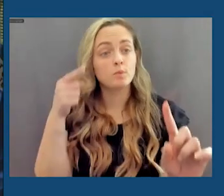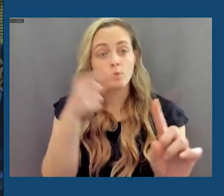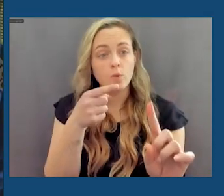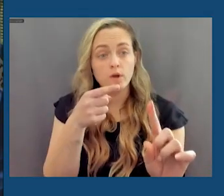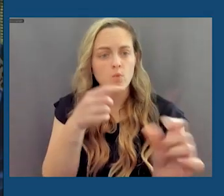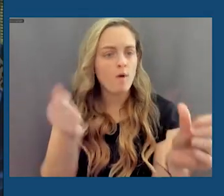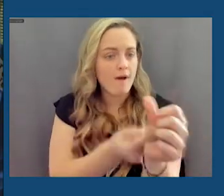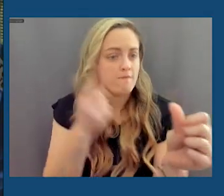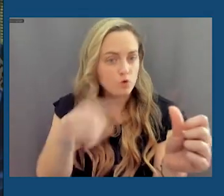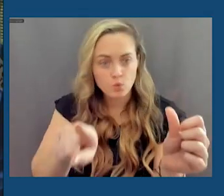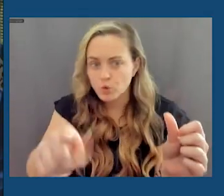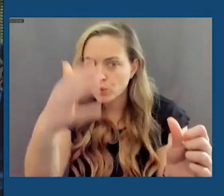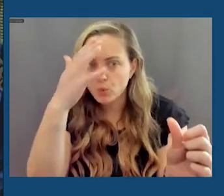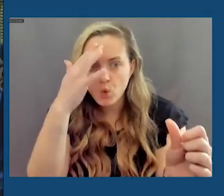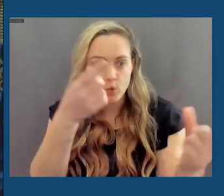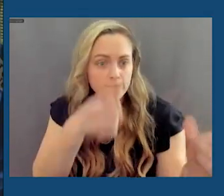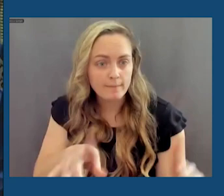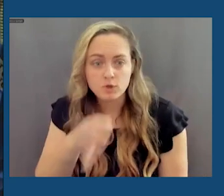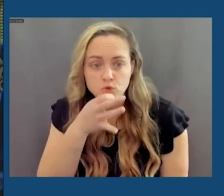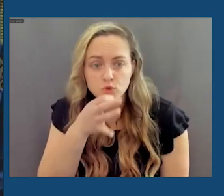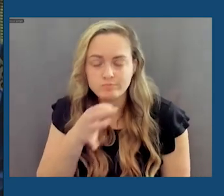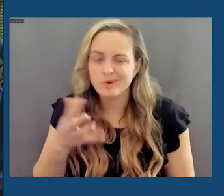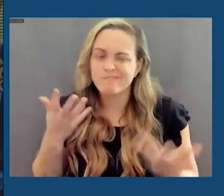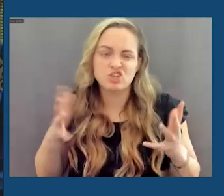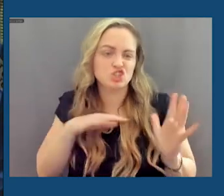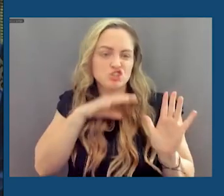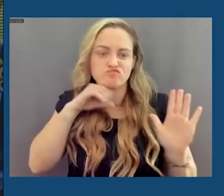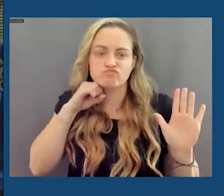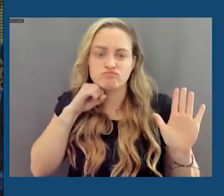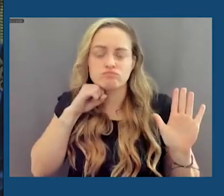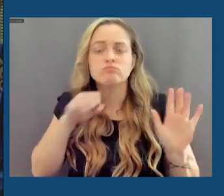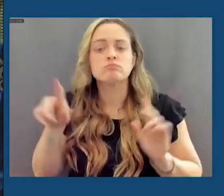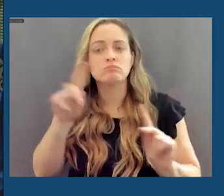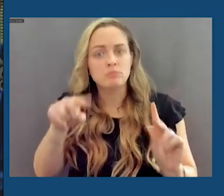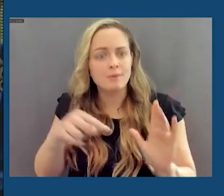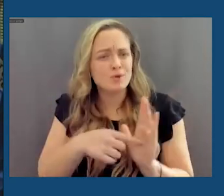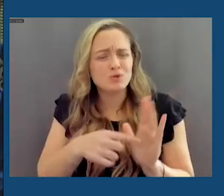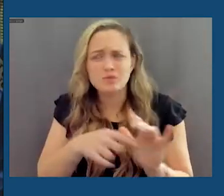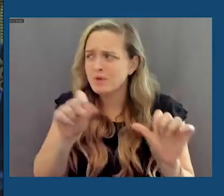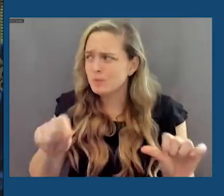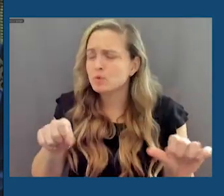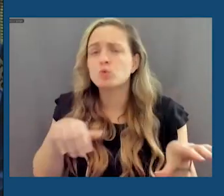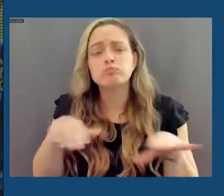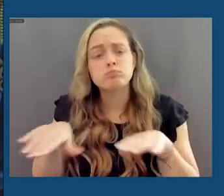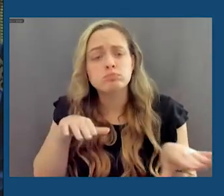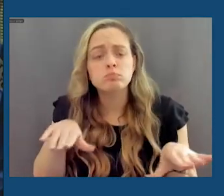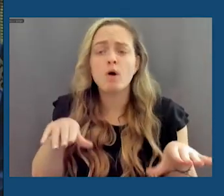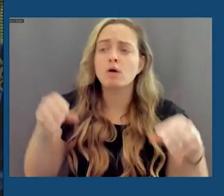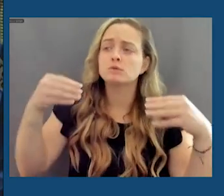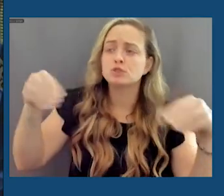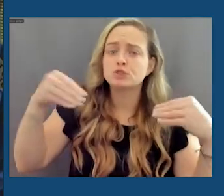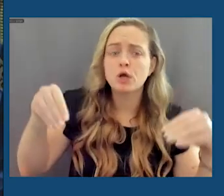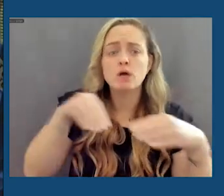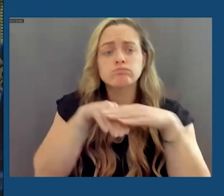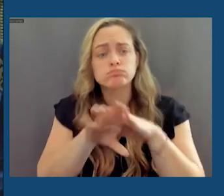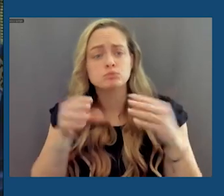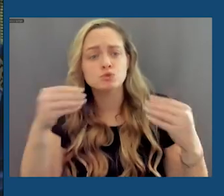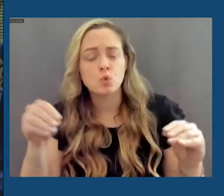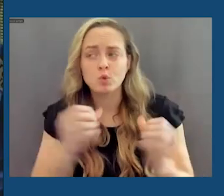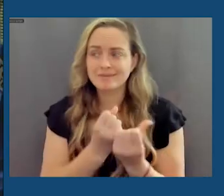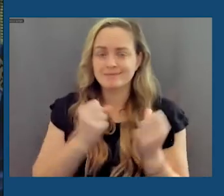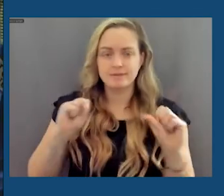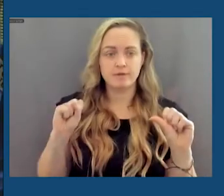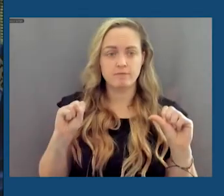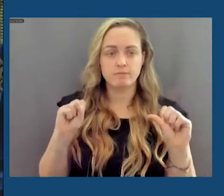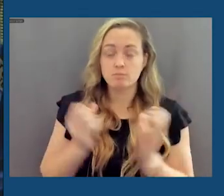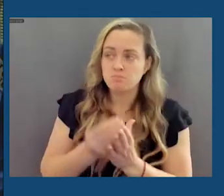notice. We've had enough. People deserve to be able to walk their streets, go to their shops, go in their stores safely, purchase